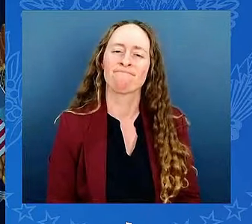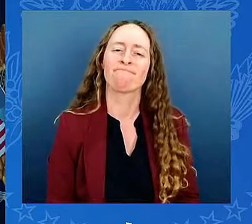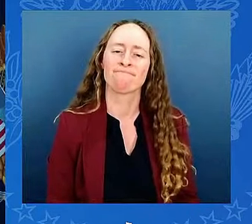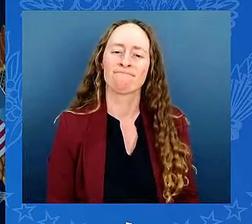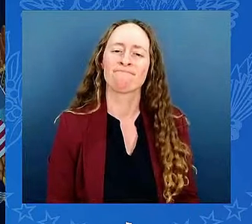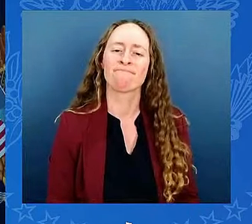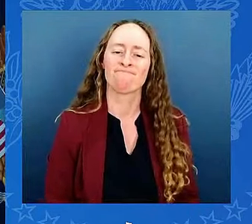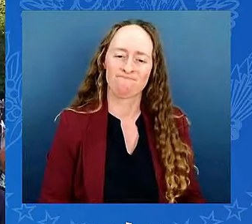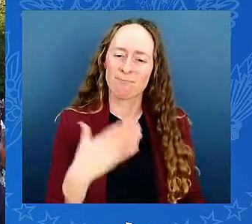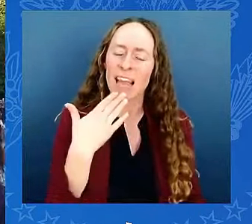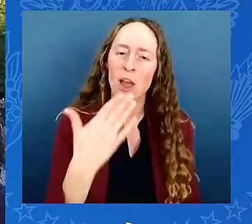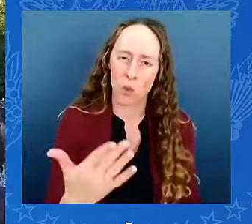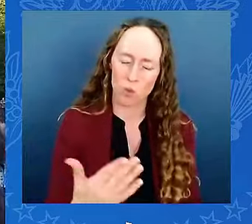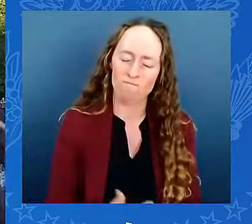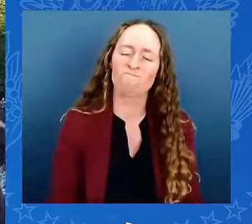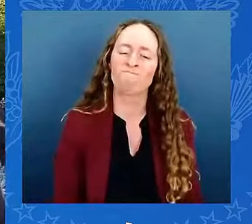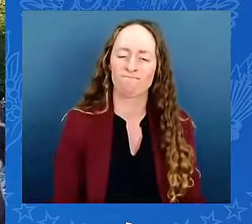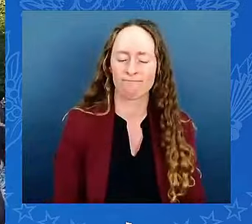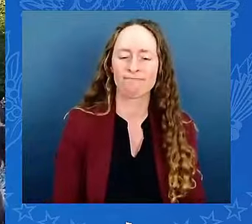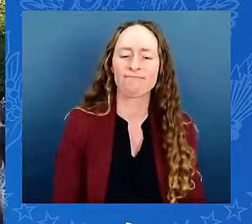And